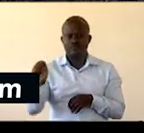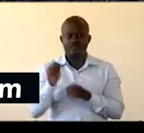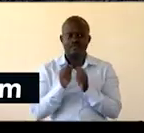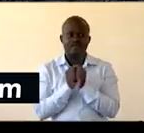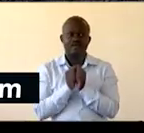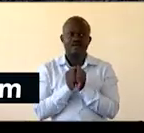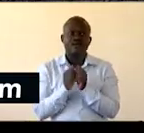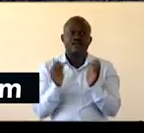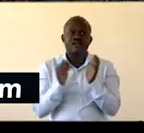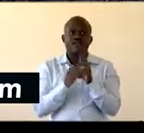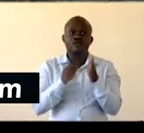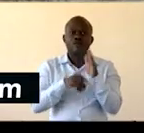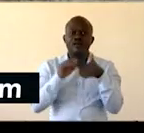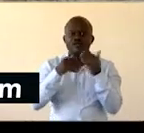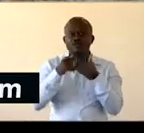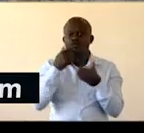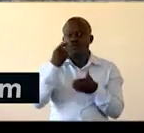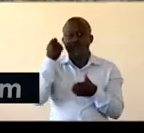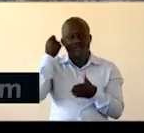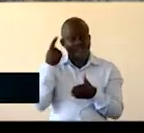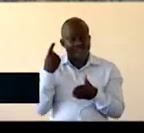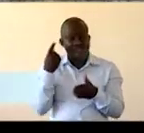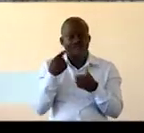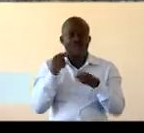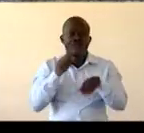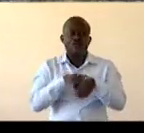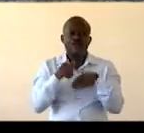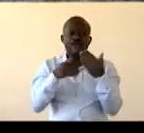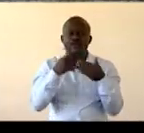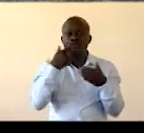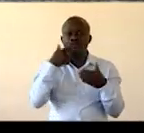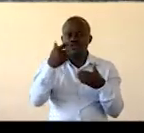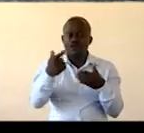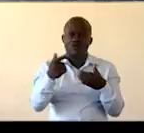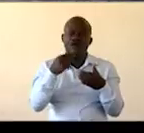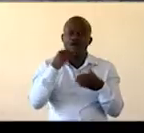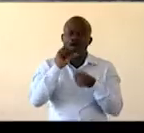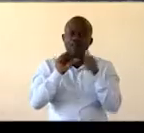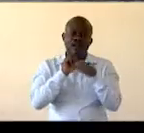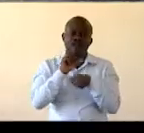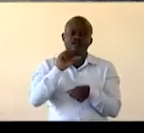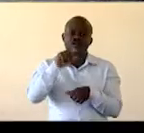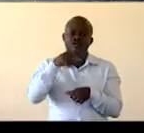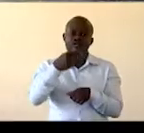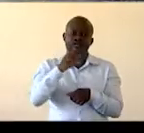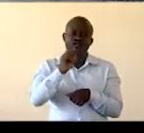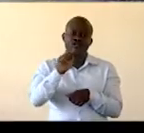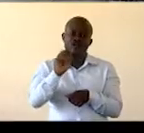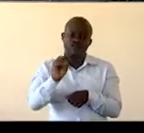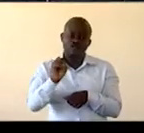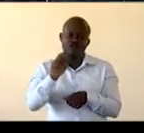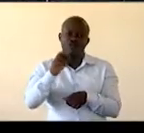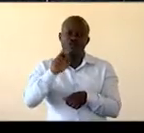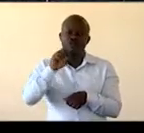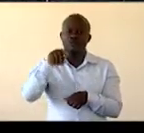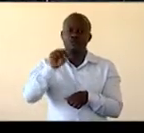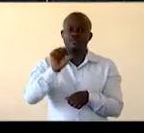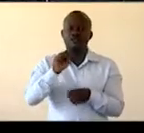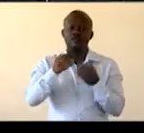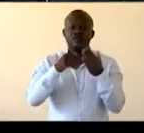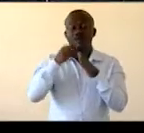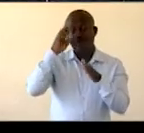And what do you understand when we talk about phototropism? Remember, photo is about